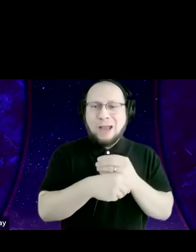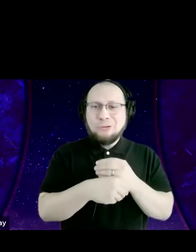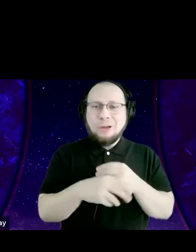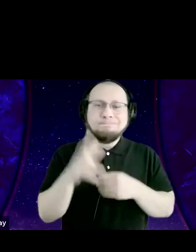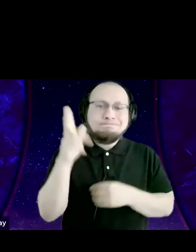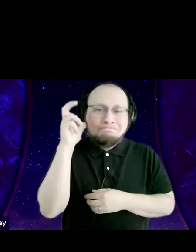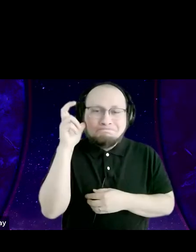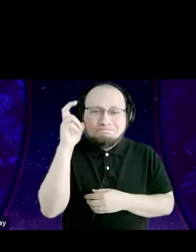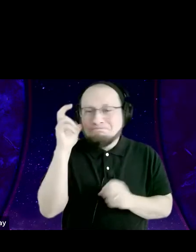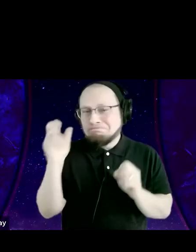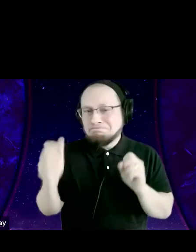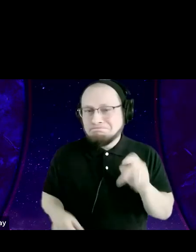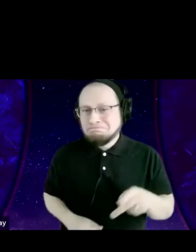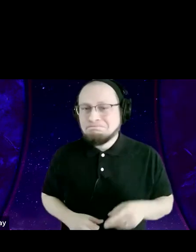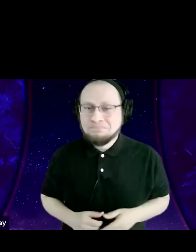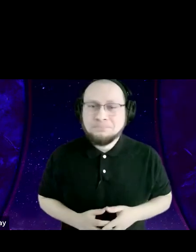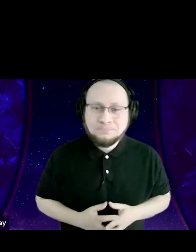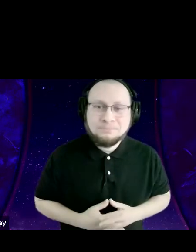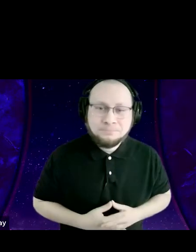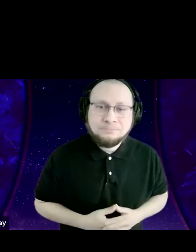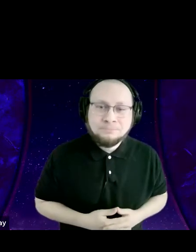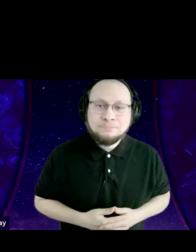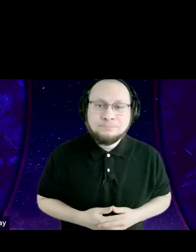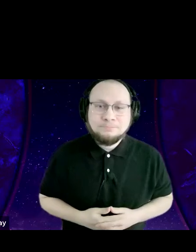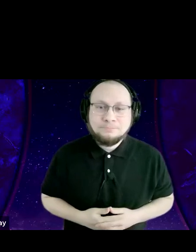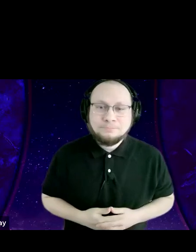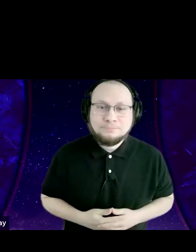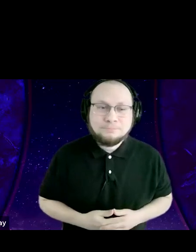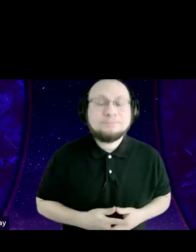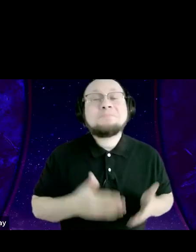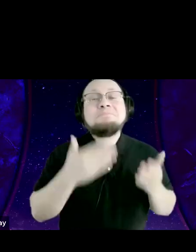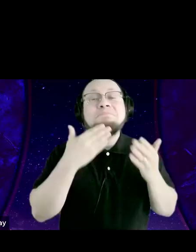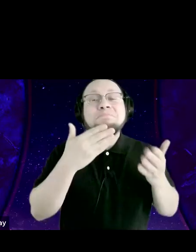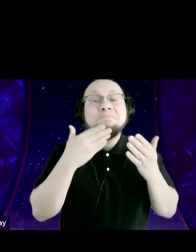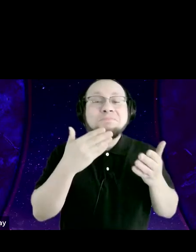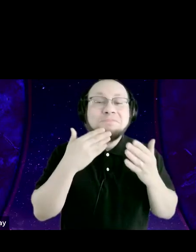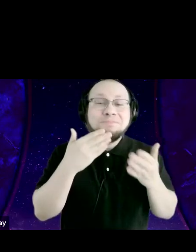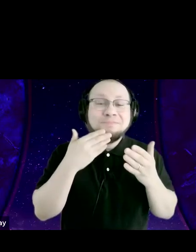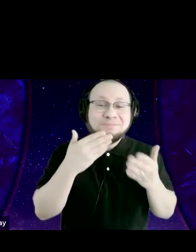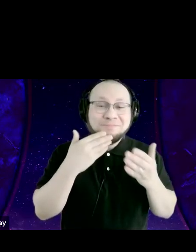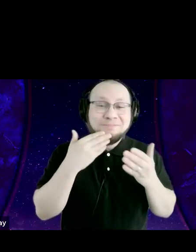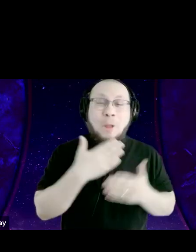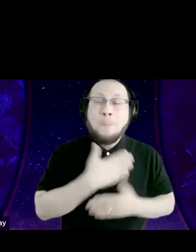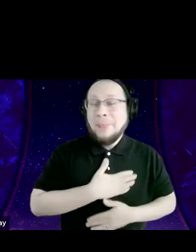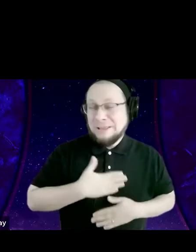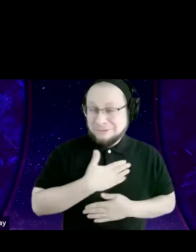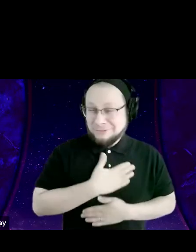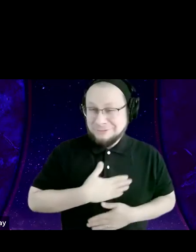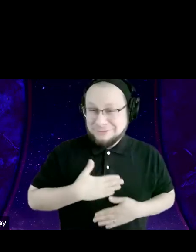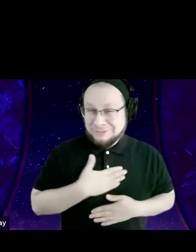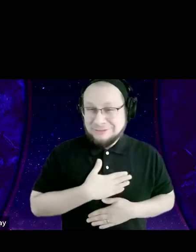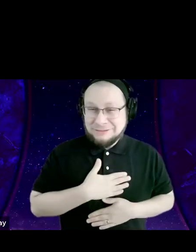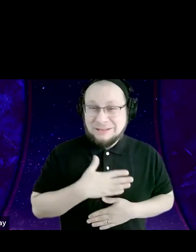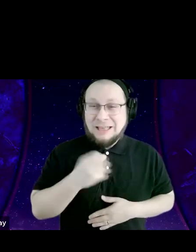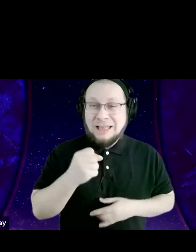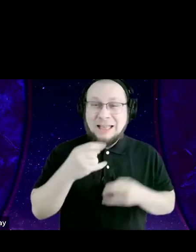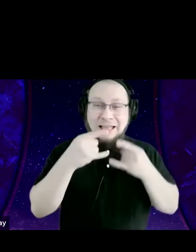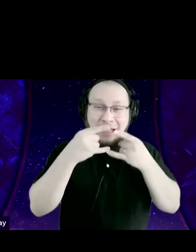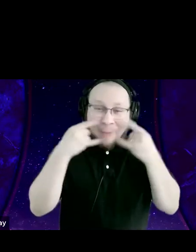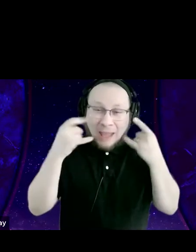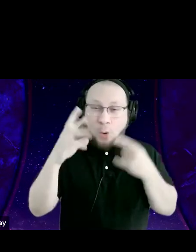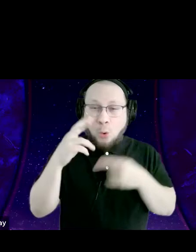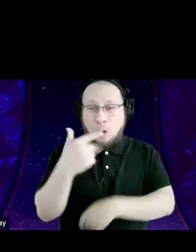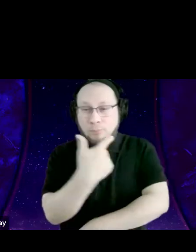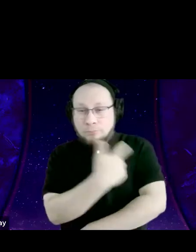we've got to you, that we've got for you all. Thank you, thank you, thank you. Please get masked or get vaxxed